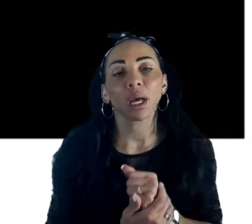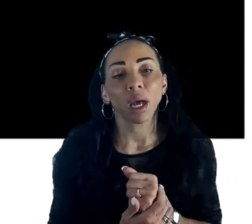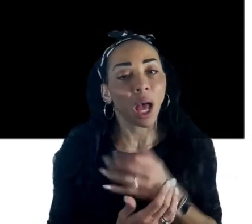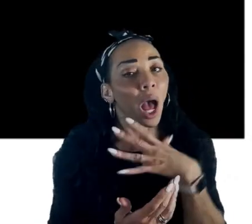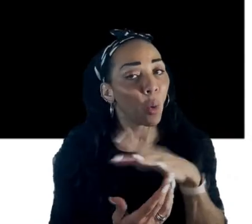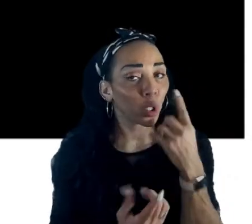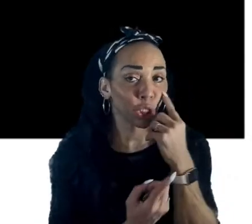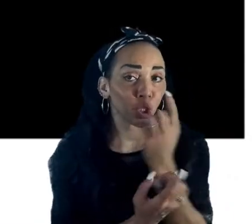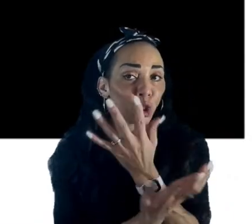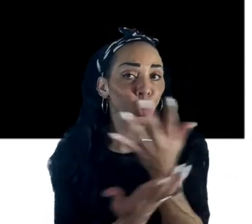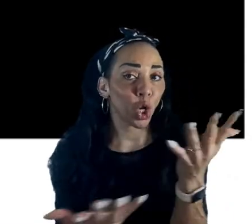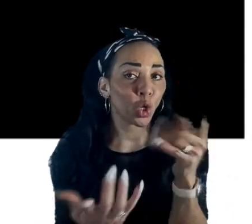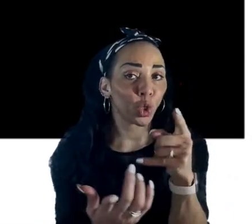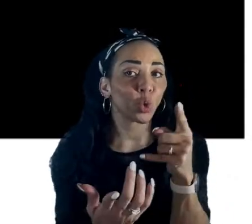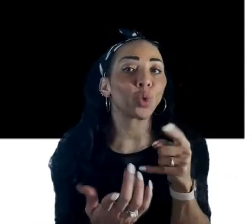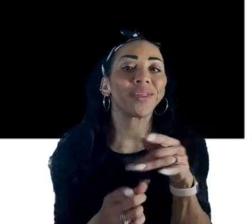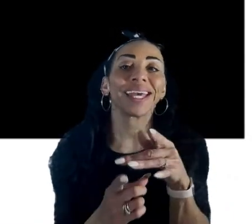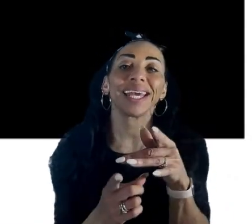like quite a